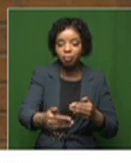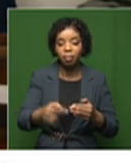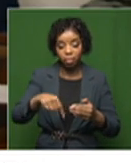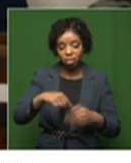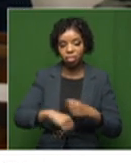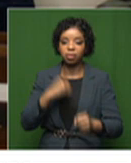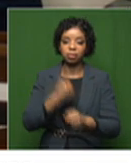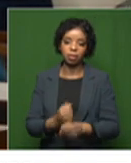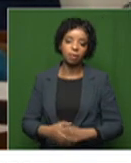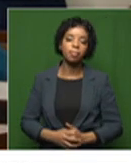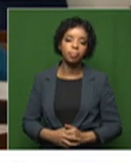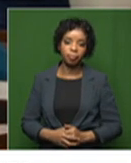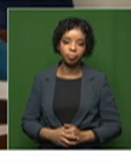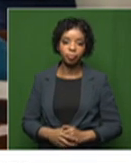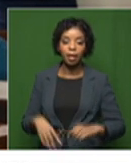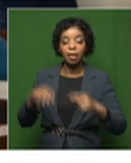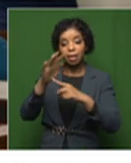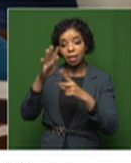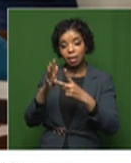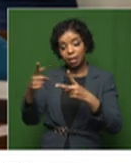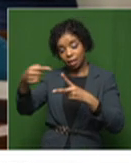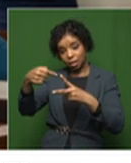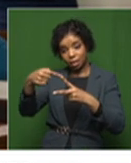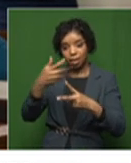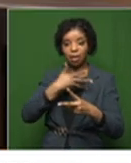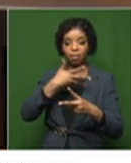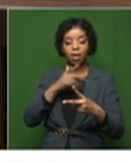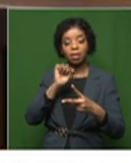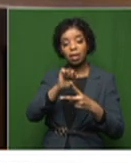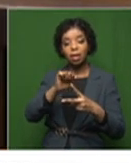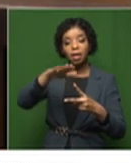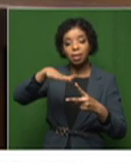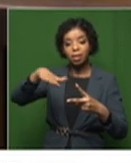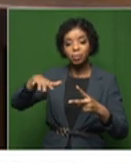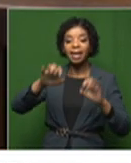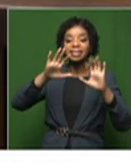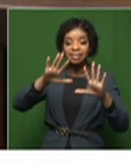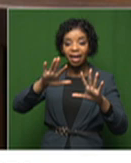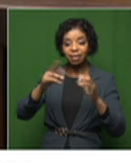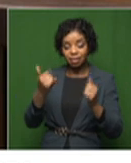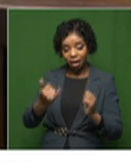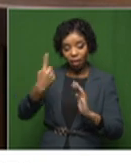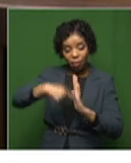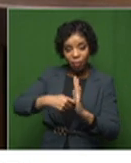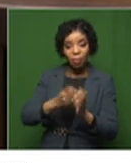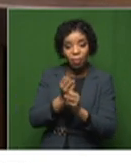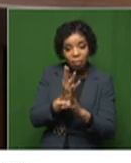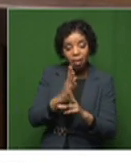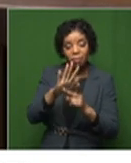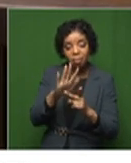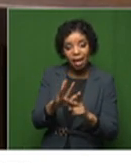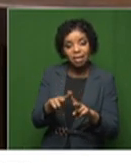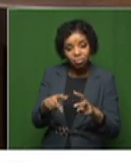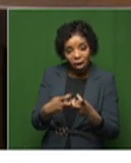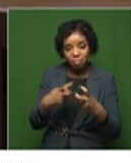year. The accused, father of 10, is facing rape and sexual assault charges.